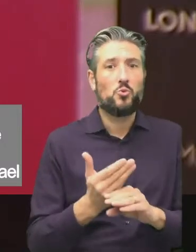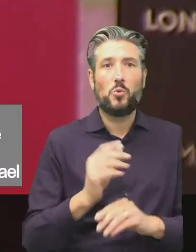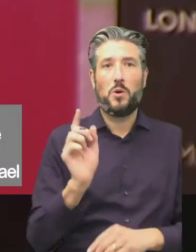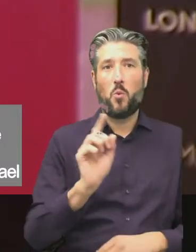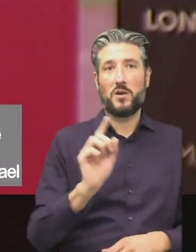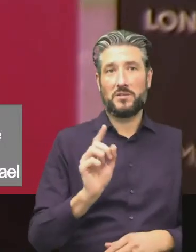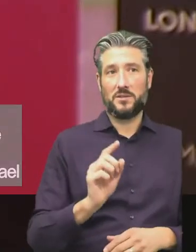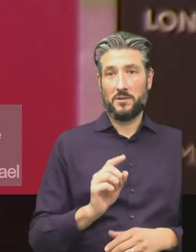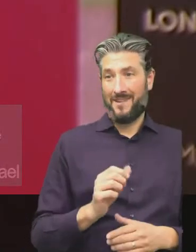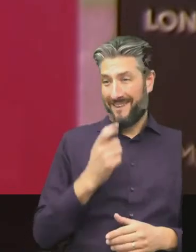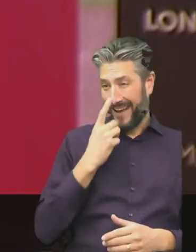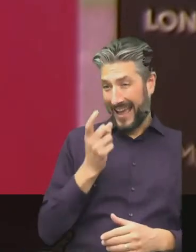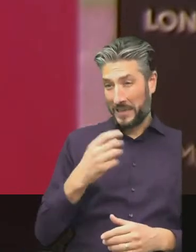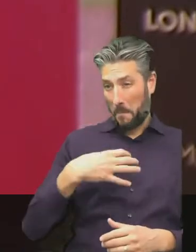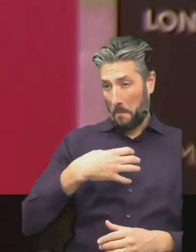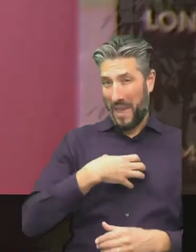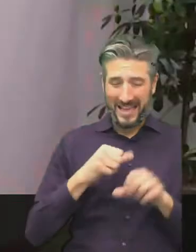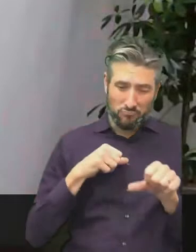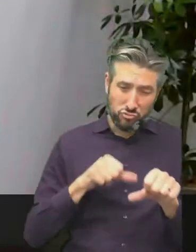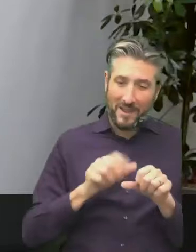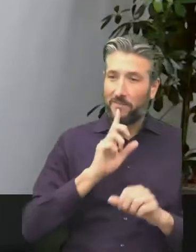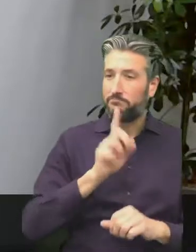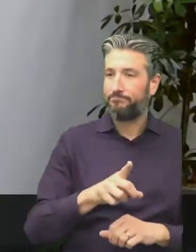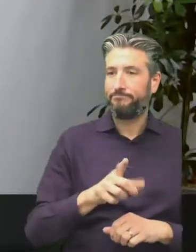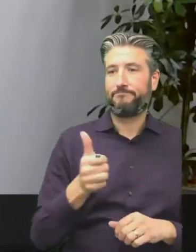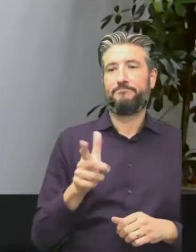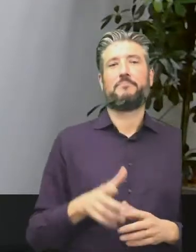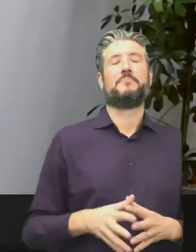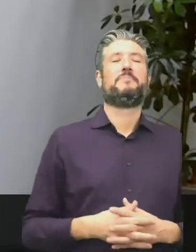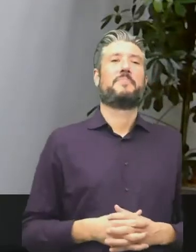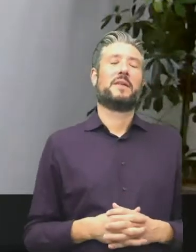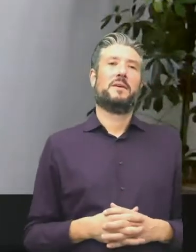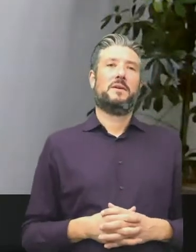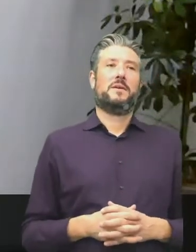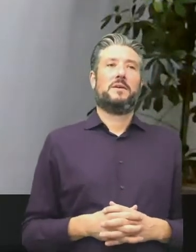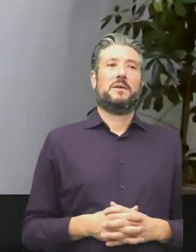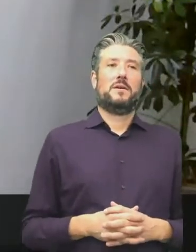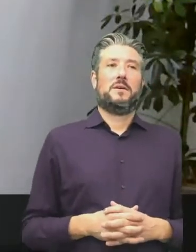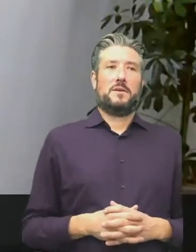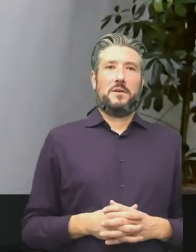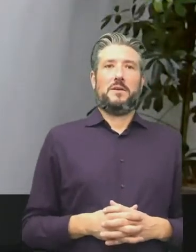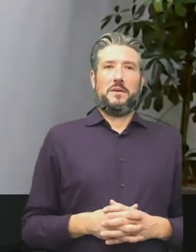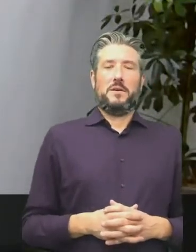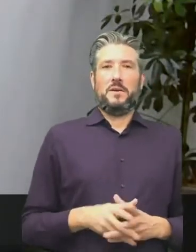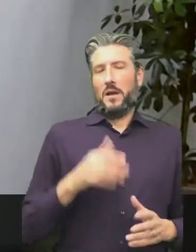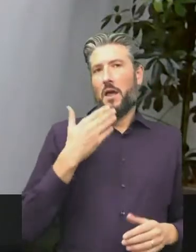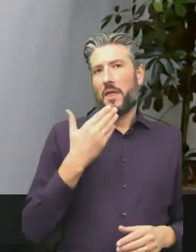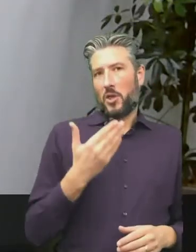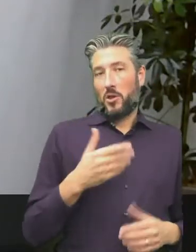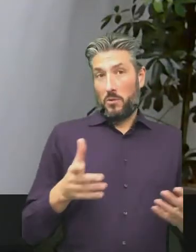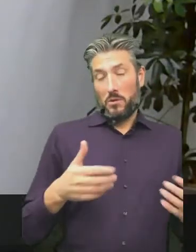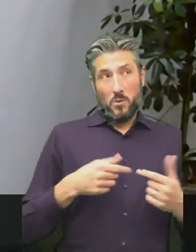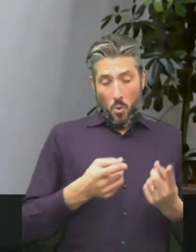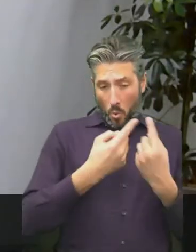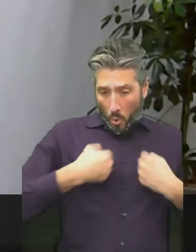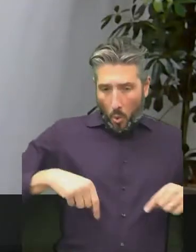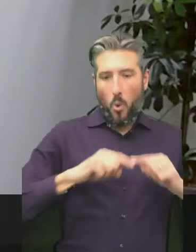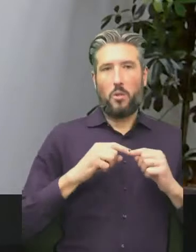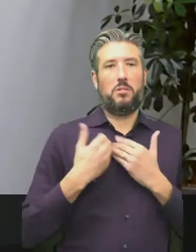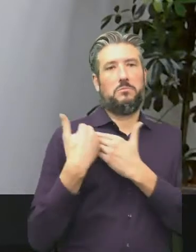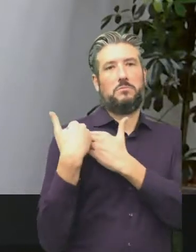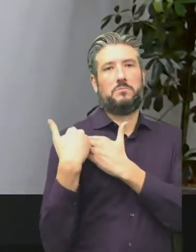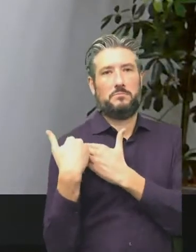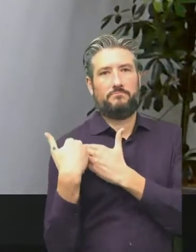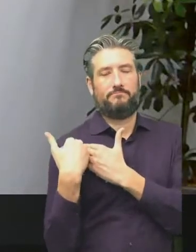sentences, please. Thank you. Well, firstly, I think we've all got to accept responsibility for doing our bit to try and stop the